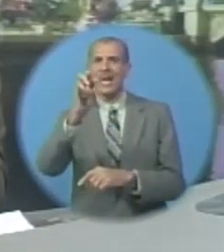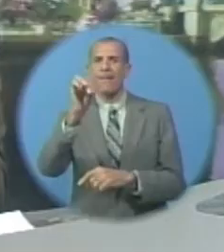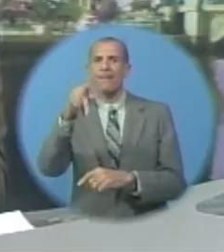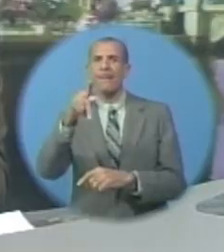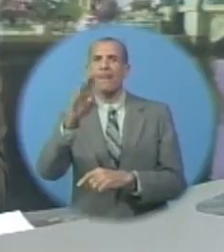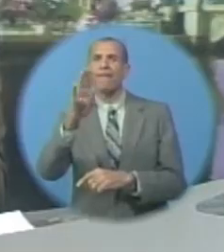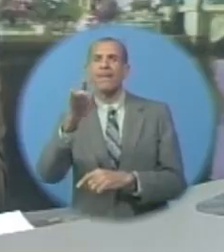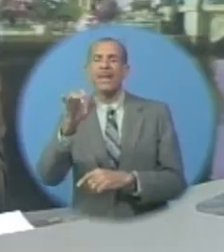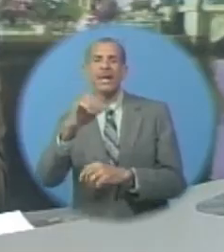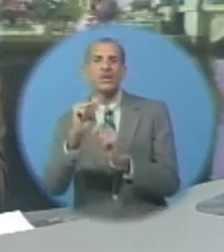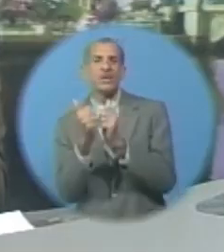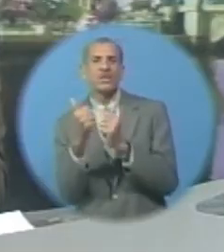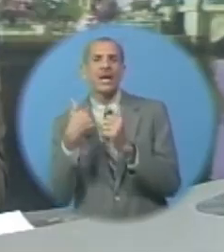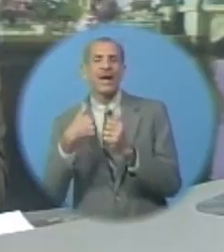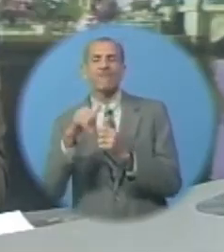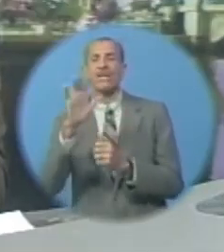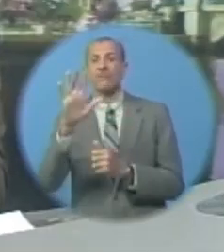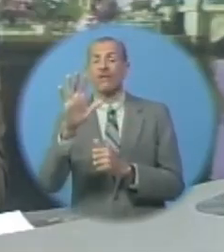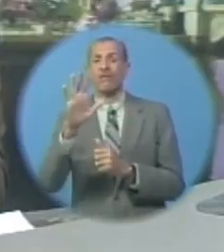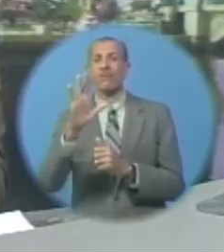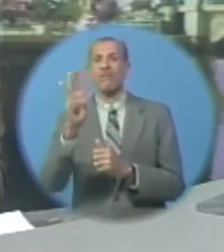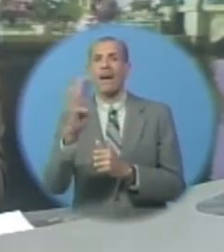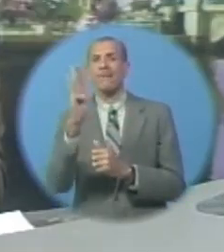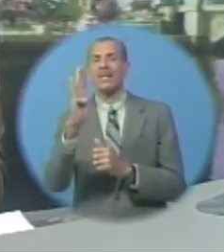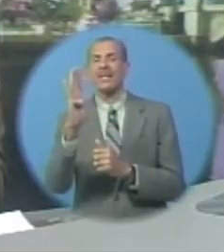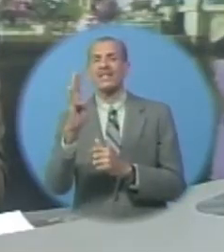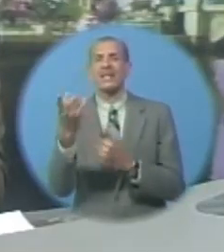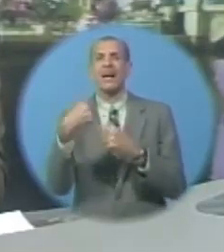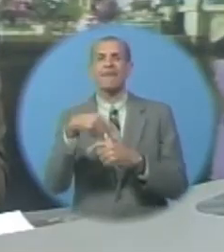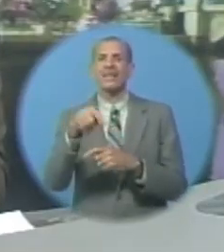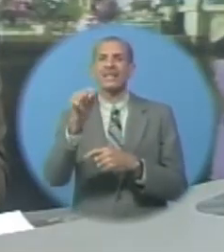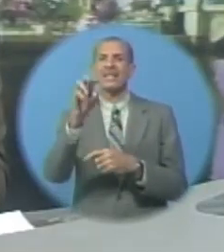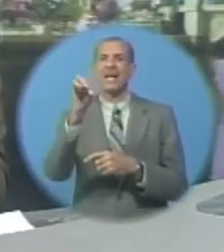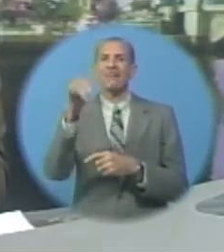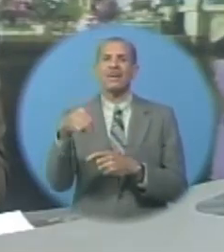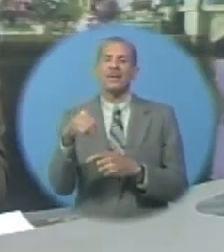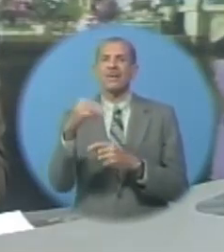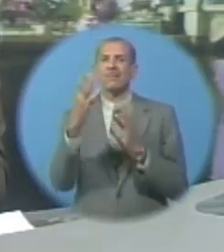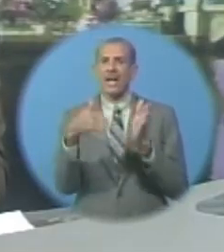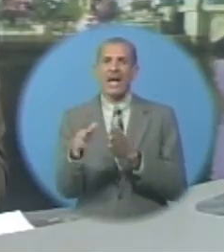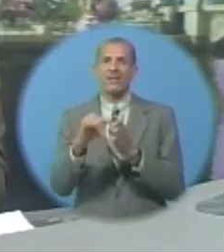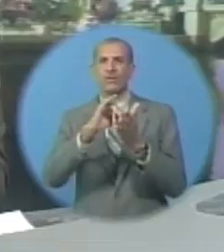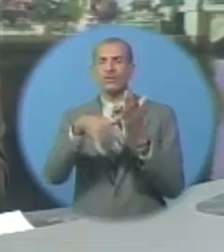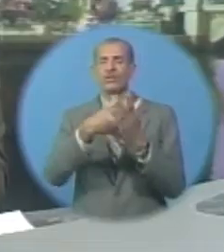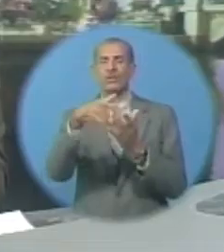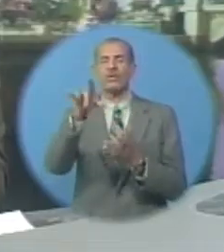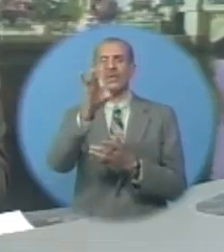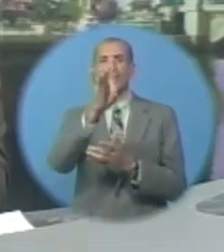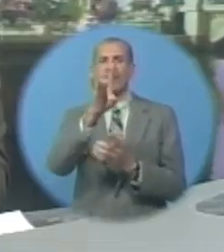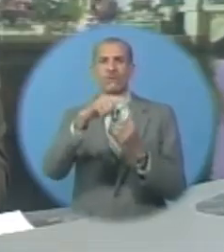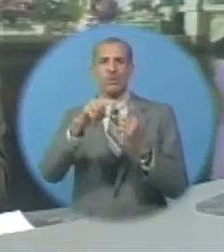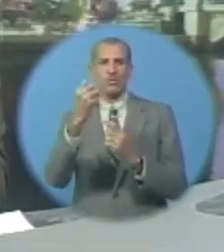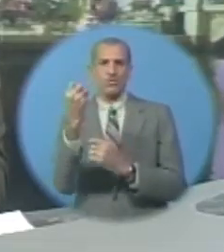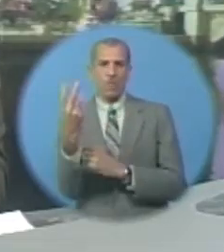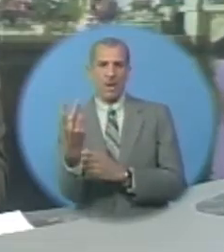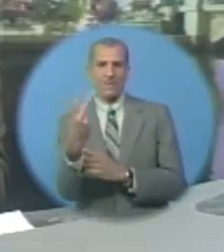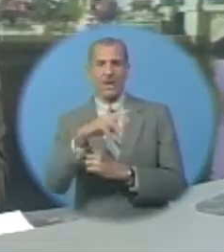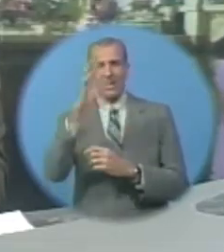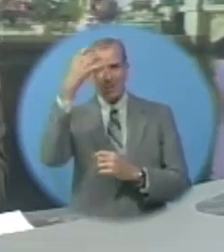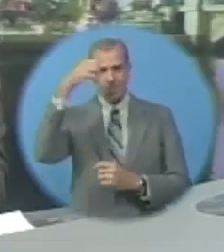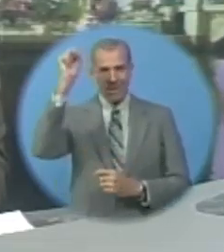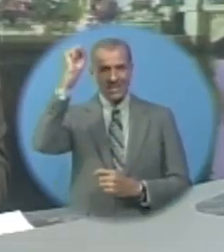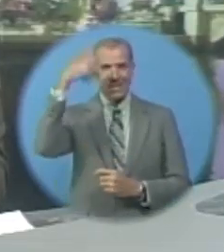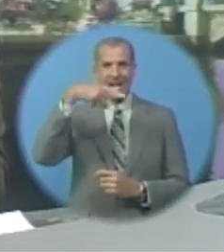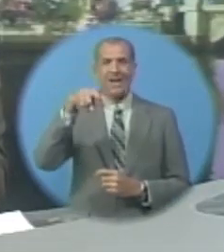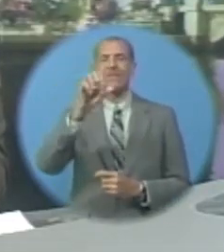Association hosts its 5th biannual Barbados Comes to Tampa event slated for June 8th to 12th. President of the